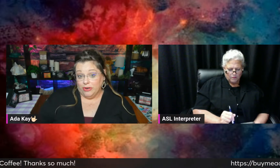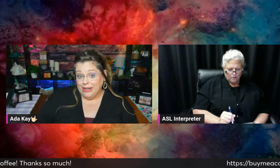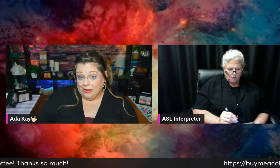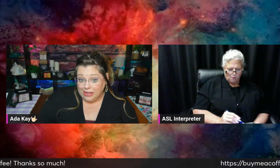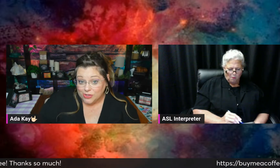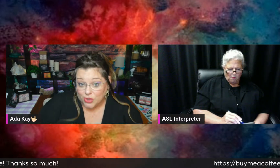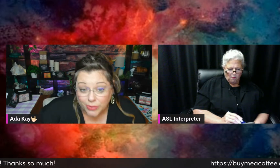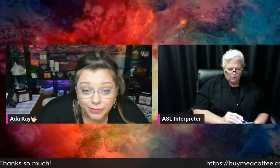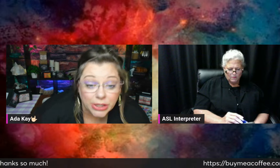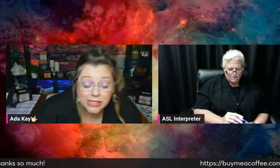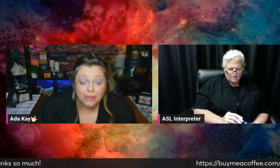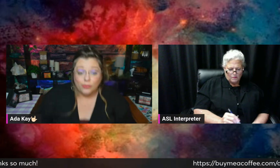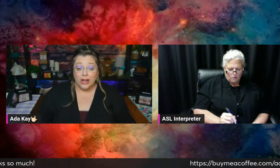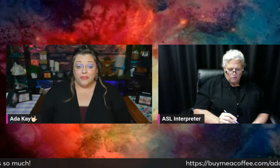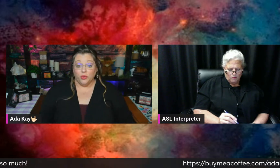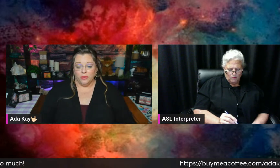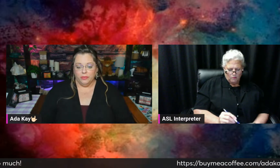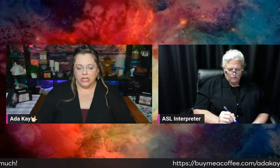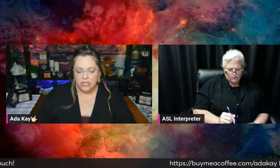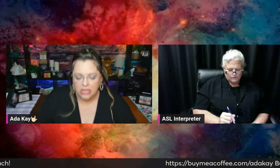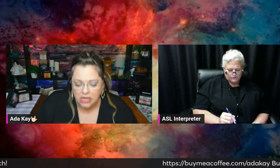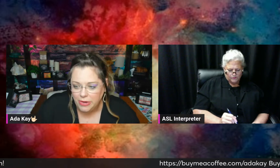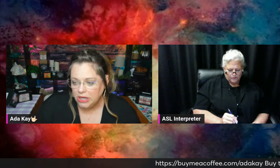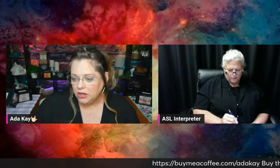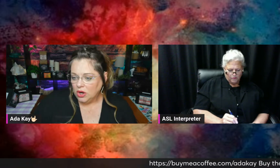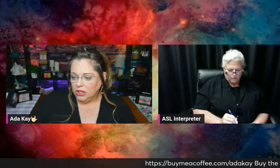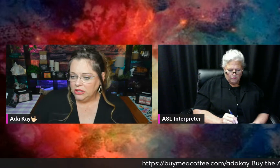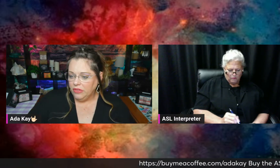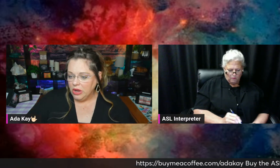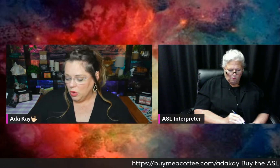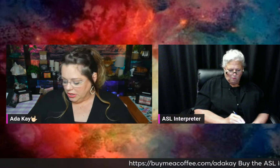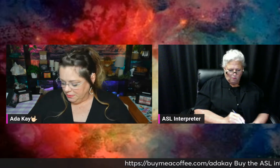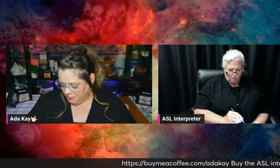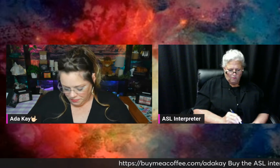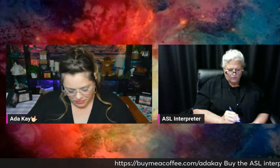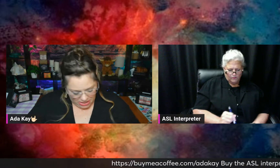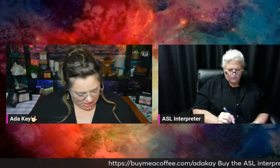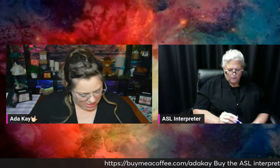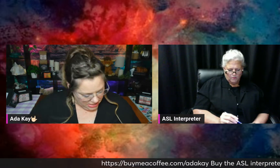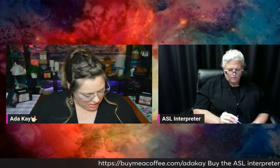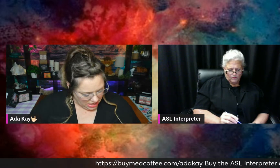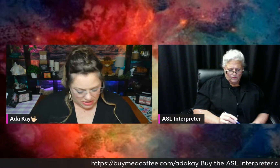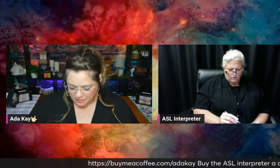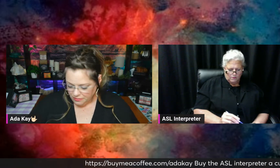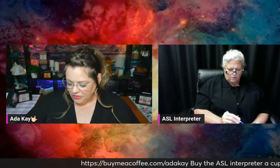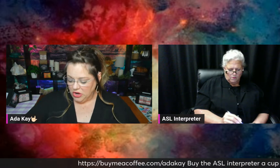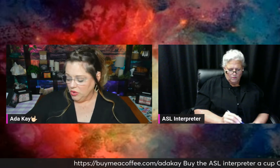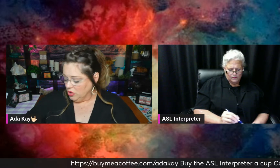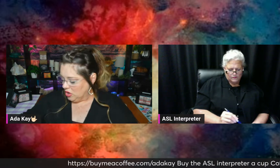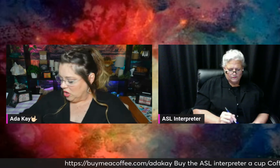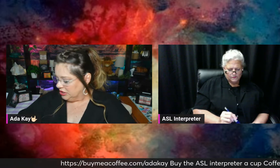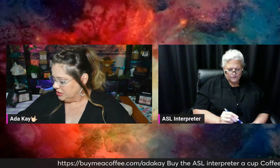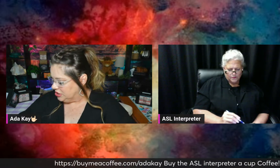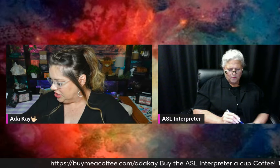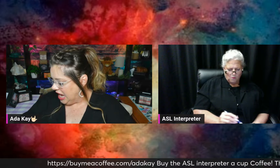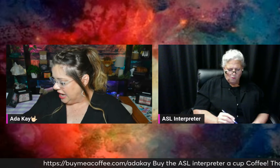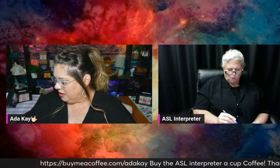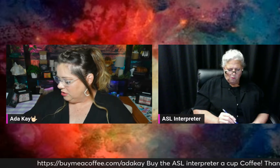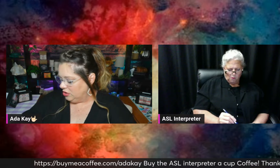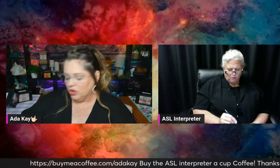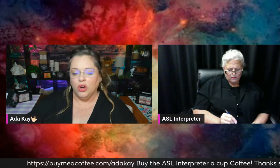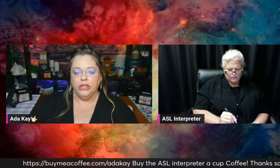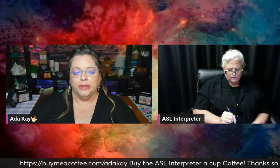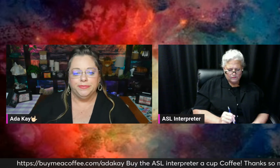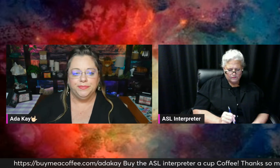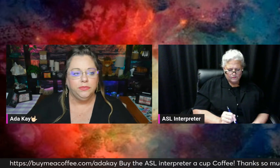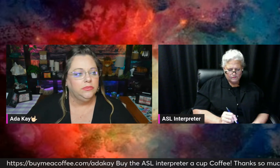on the screen, I'll answer because I'm ready for it. But anybody can call in if they want. And if I know you're calling, just say, "Hey,